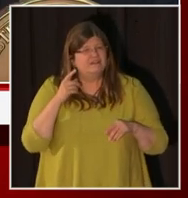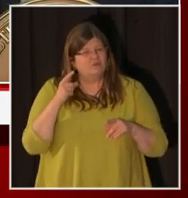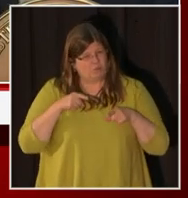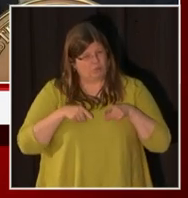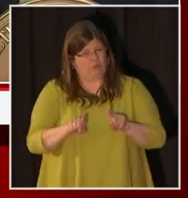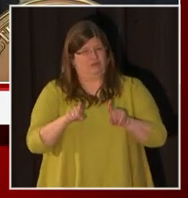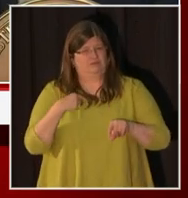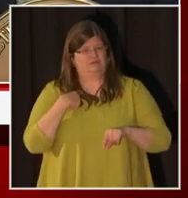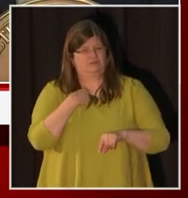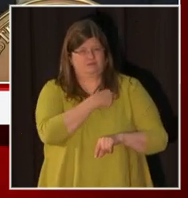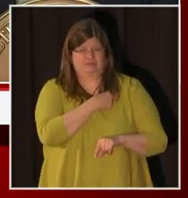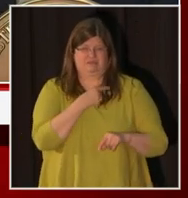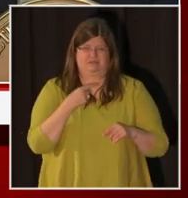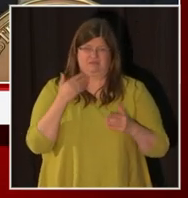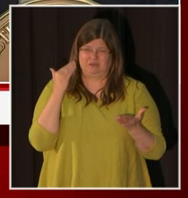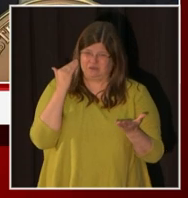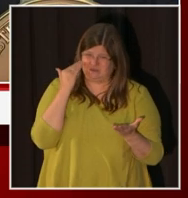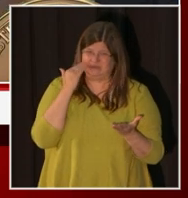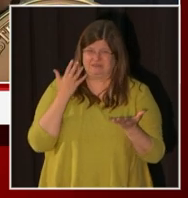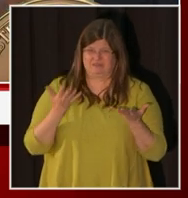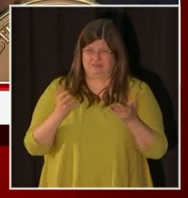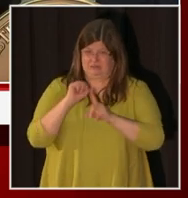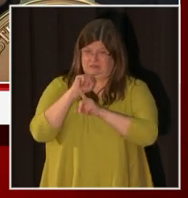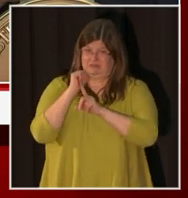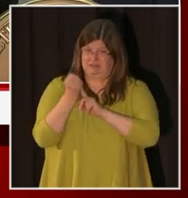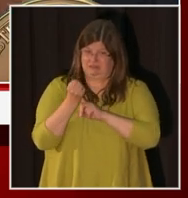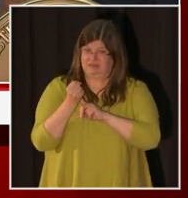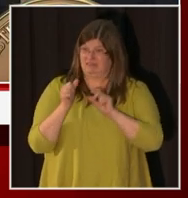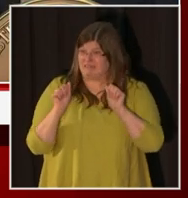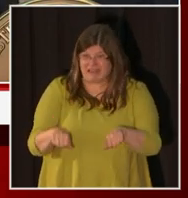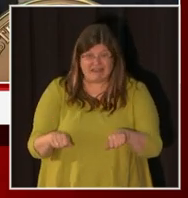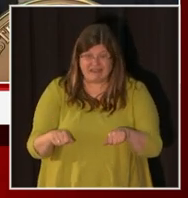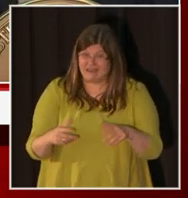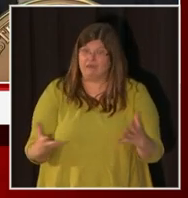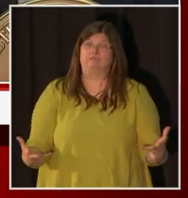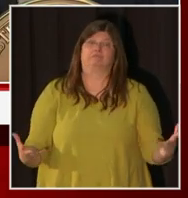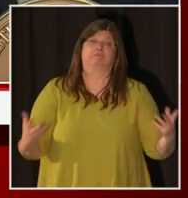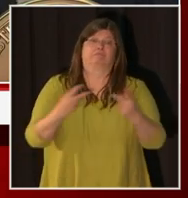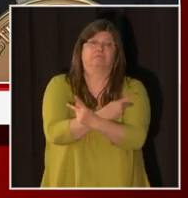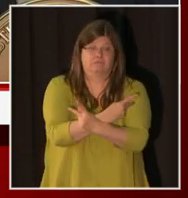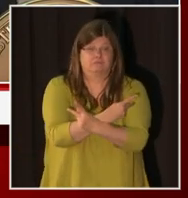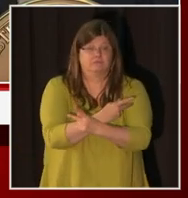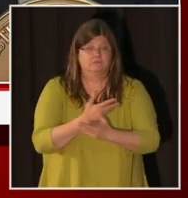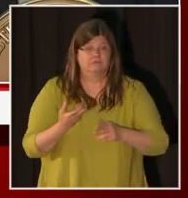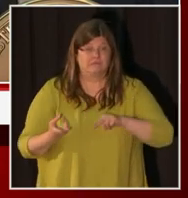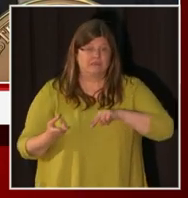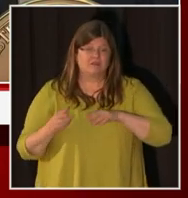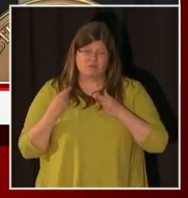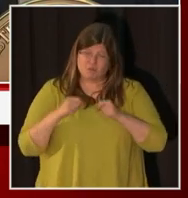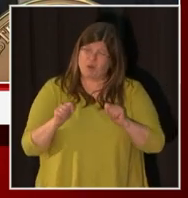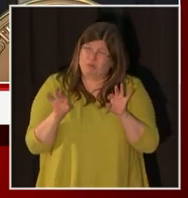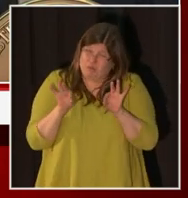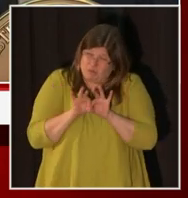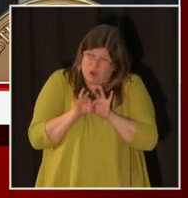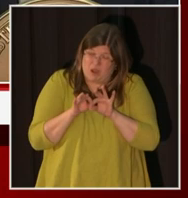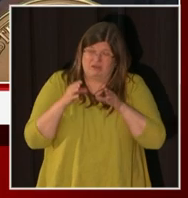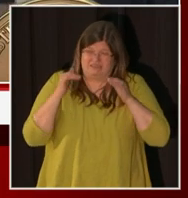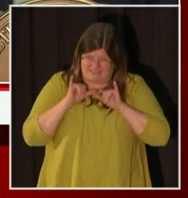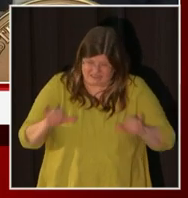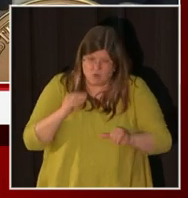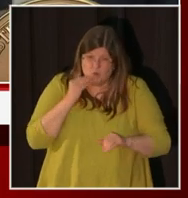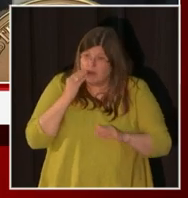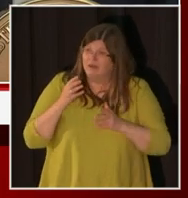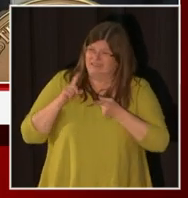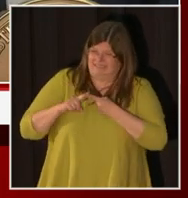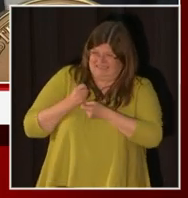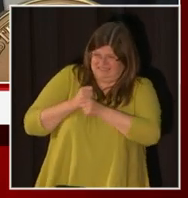that things could be worse in the district, we want to save as many lives as possible. And we do that by staying home.